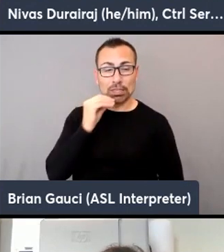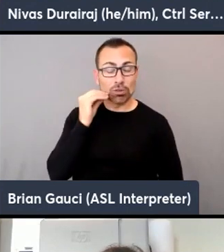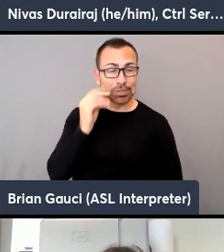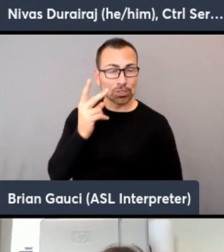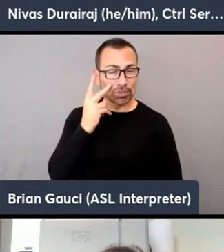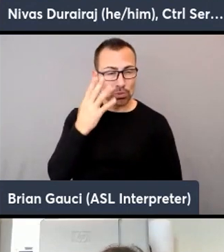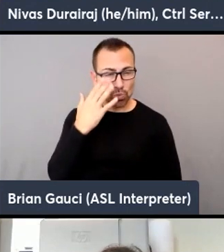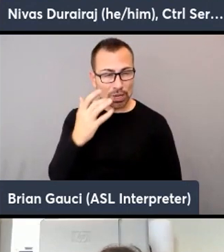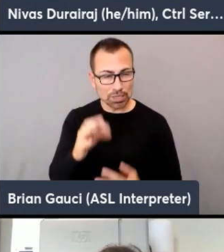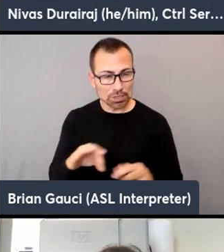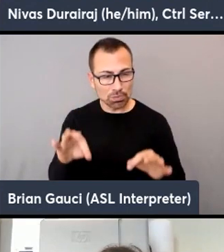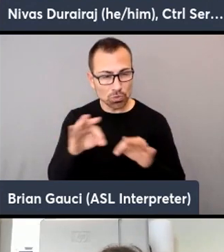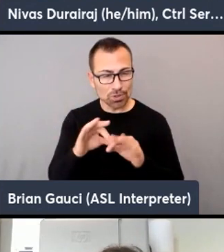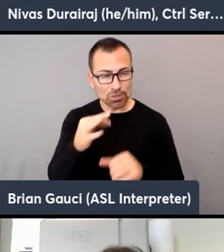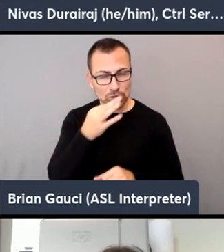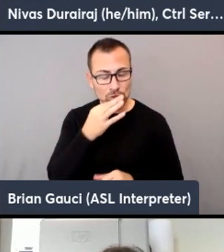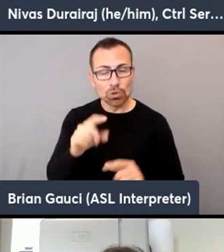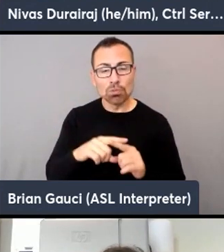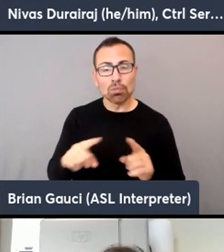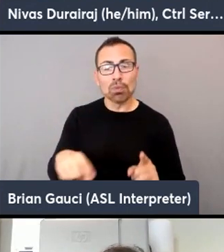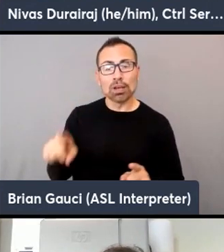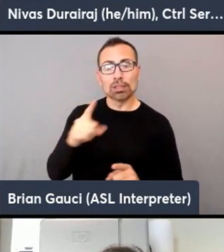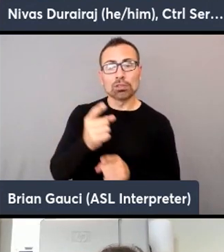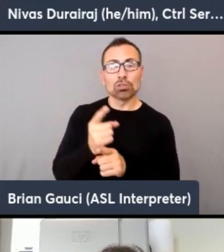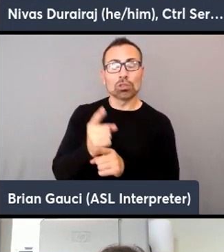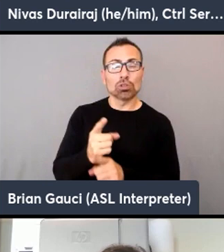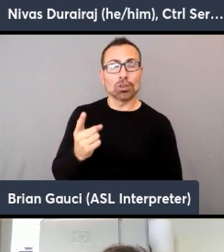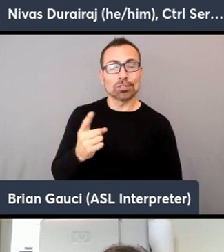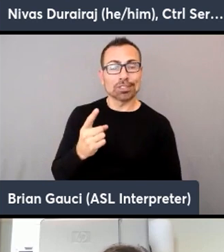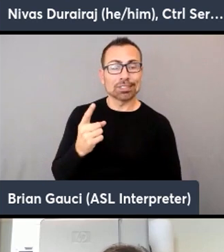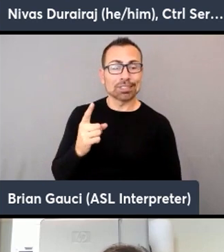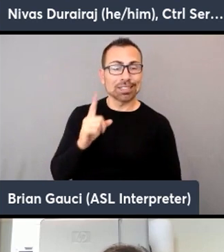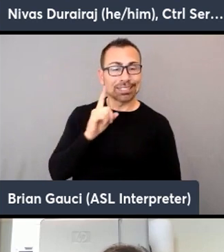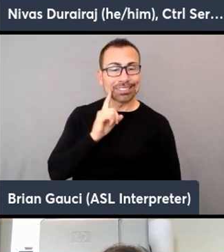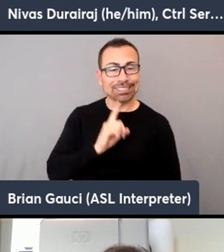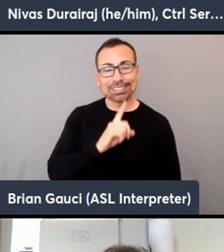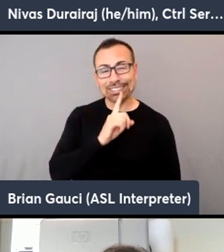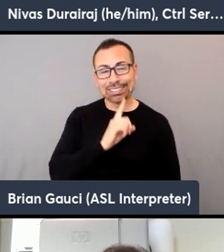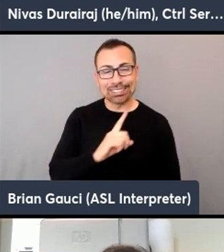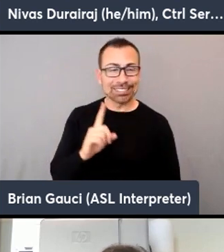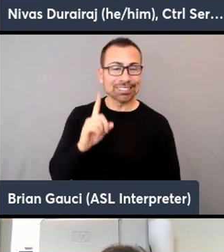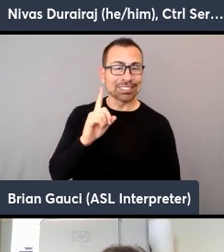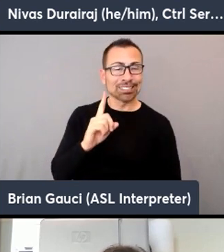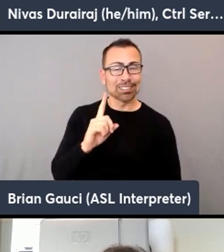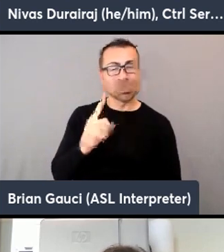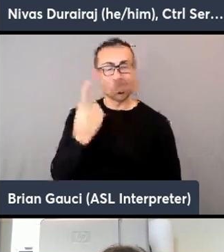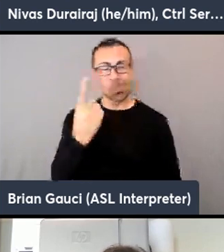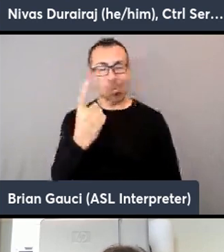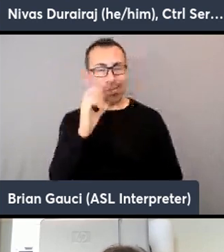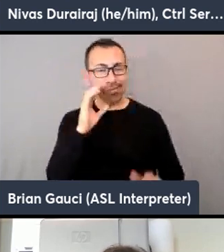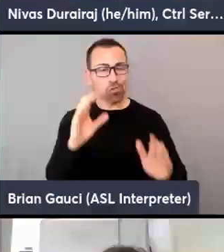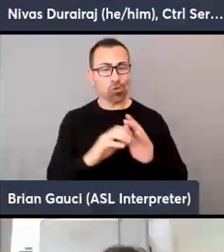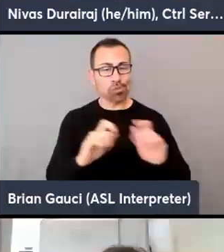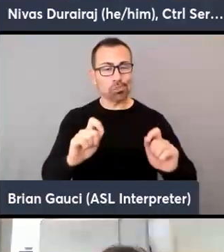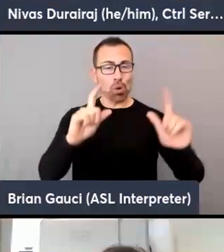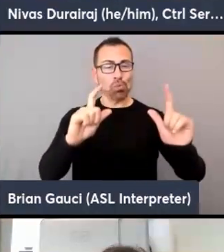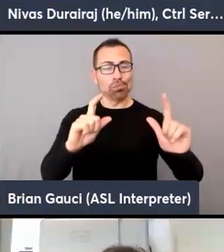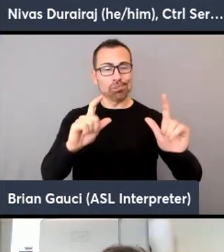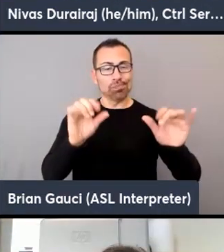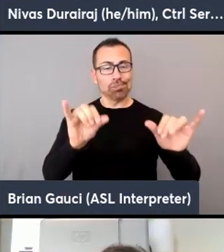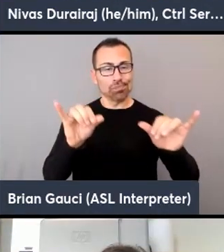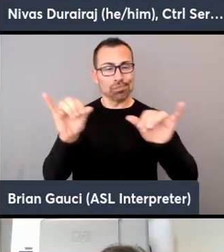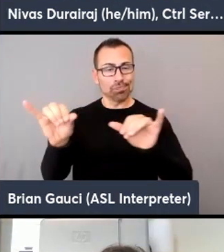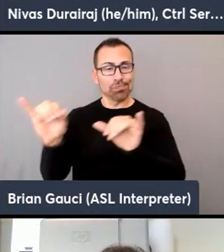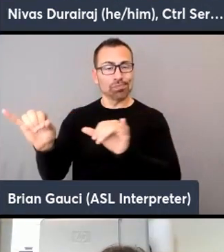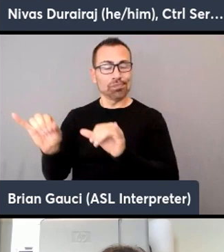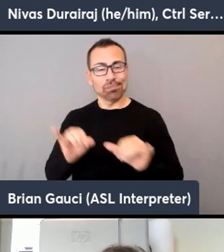soon. But there's also just like singular static photos of each home. So I'm going to show you when we introduce